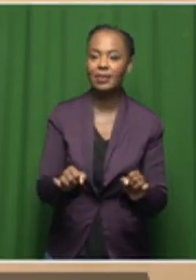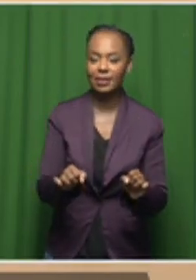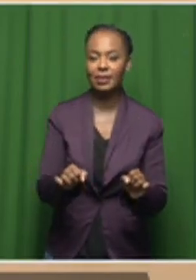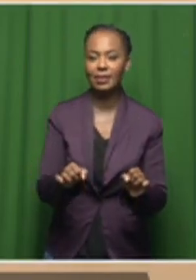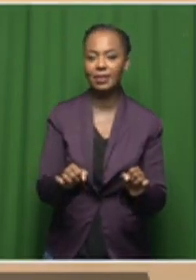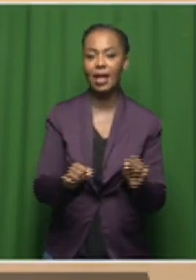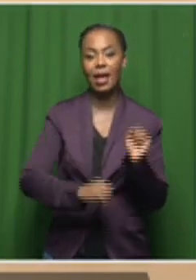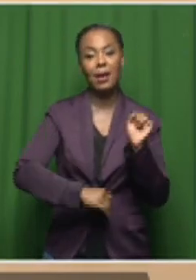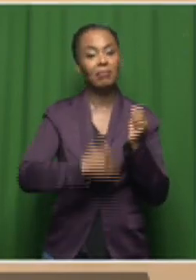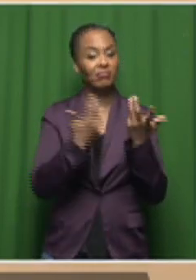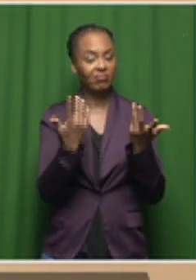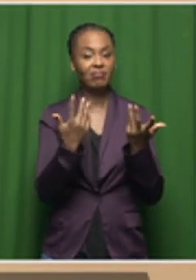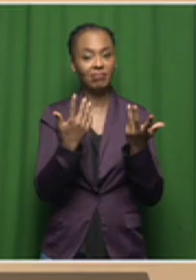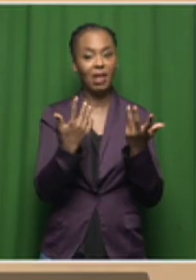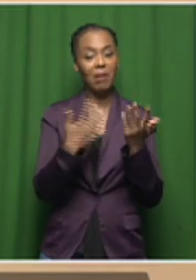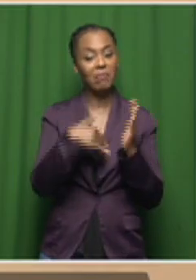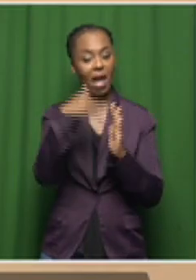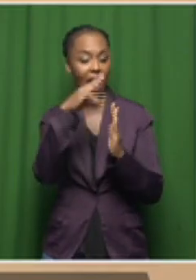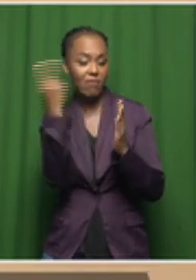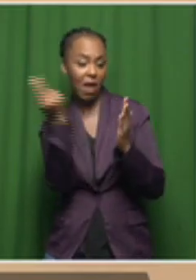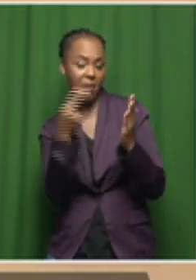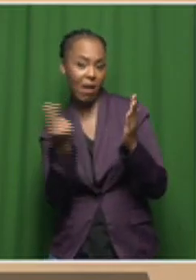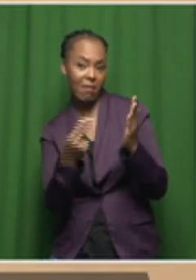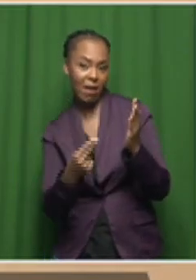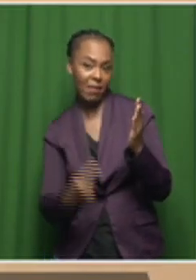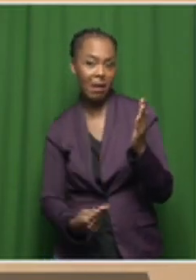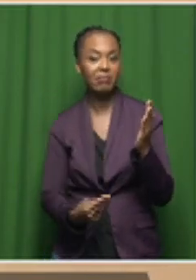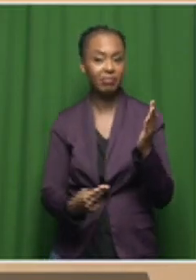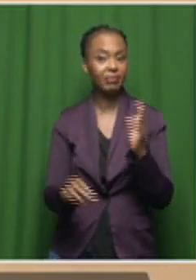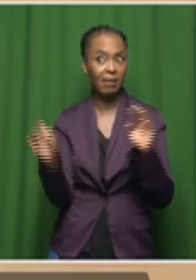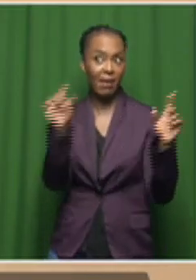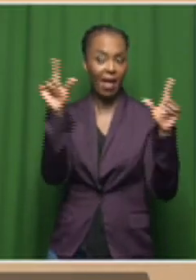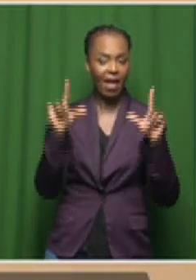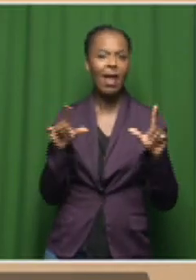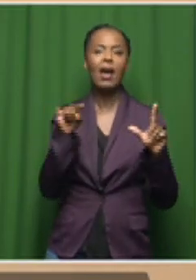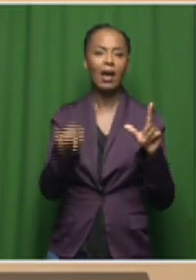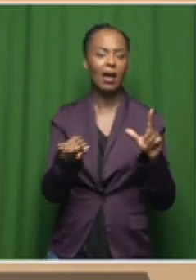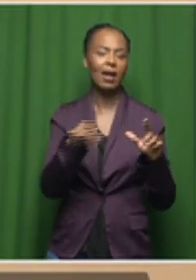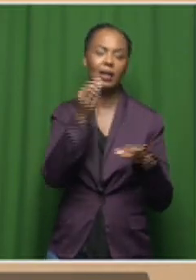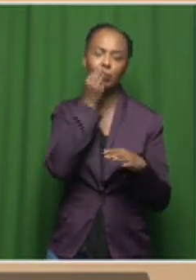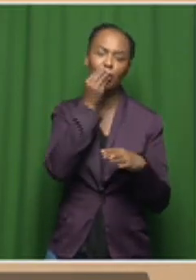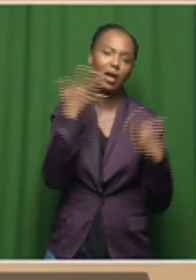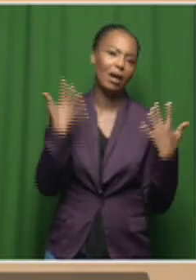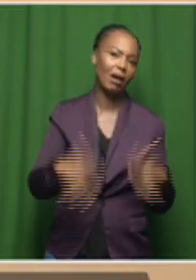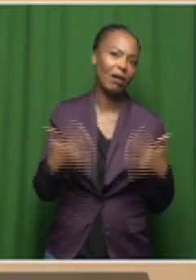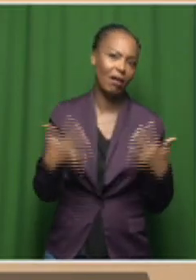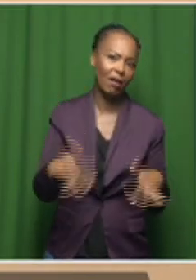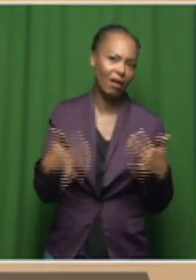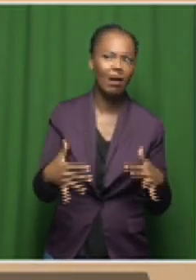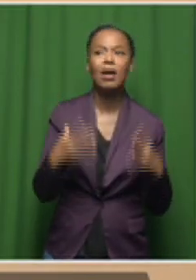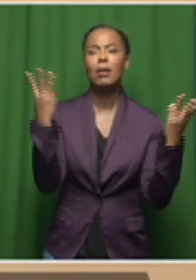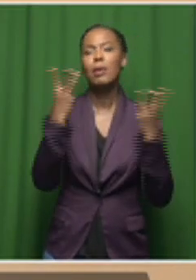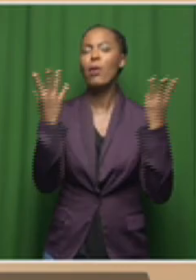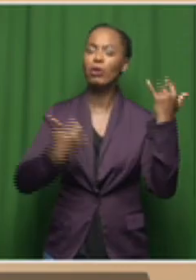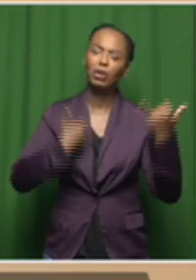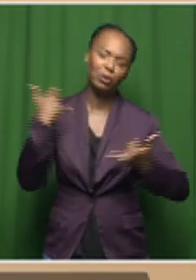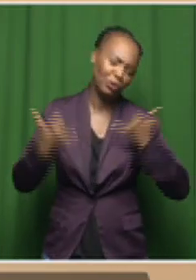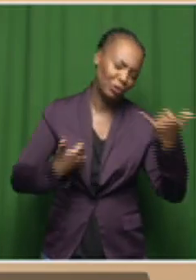to me is a magical experience. In fact, it's all magic tricks. I mean, that's what people enjoy about it, you